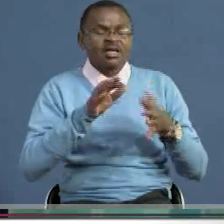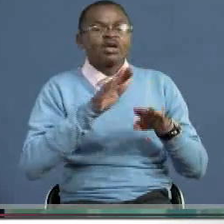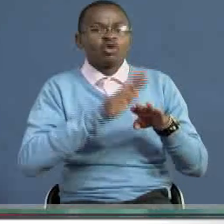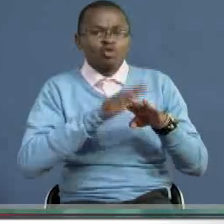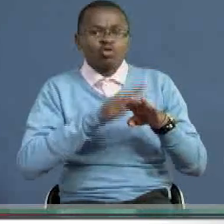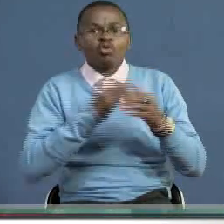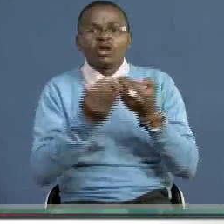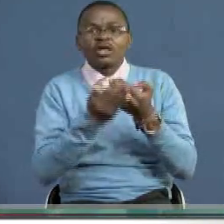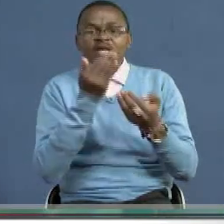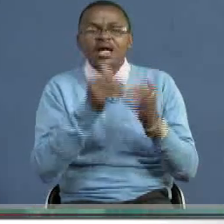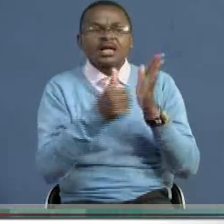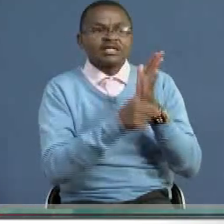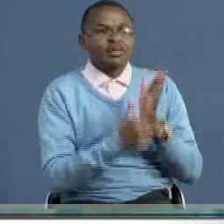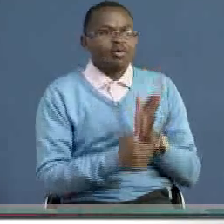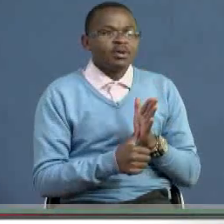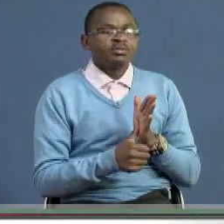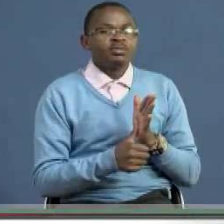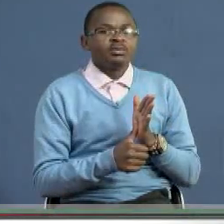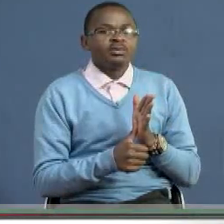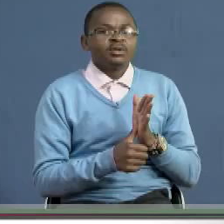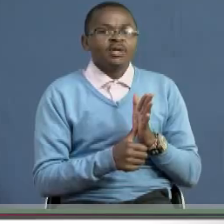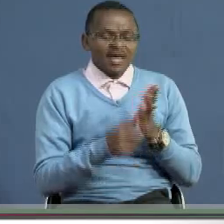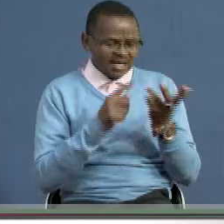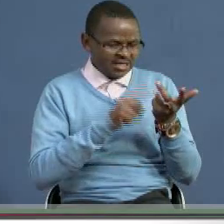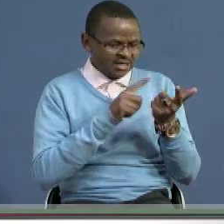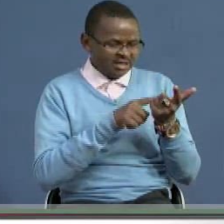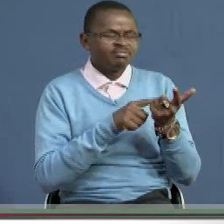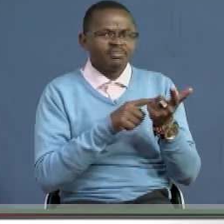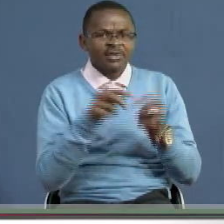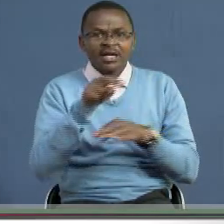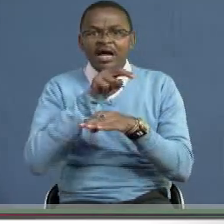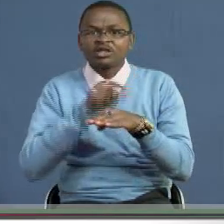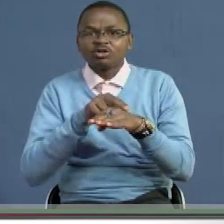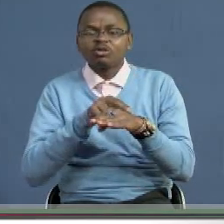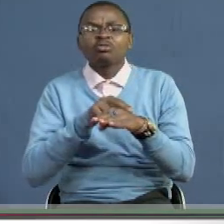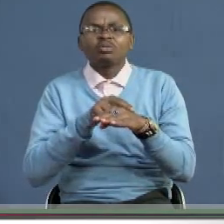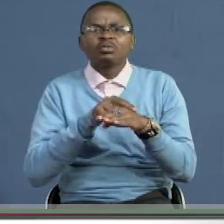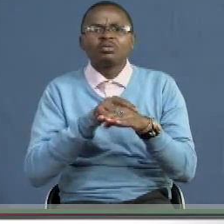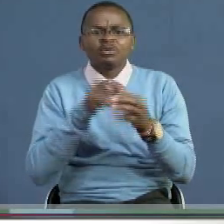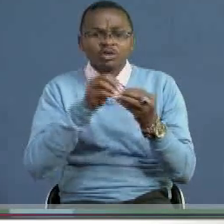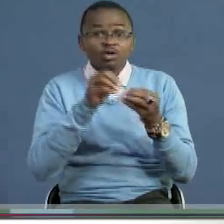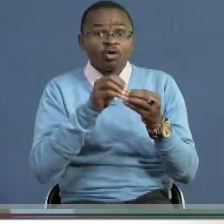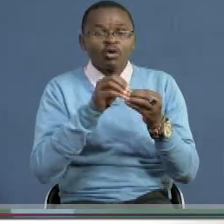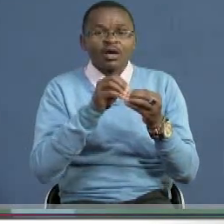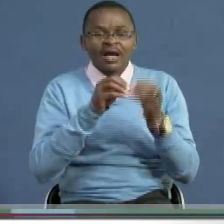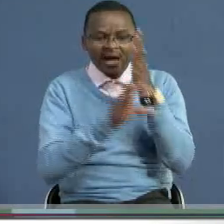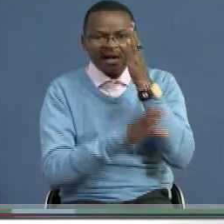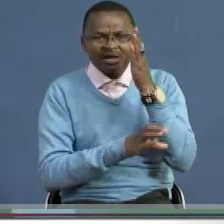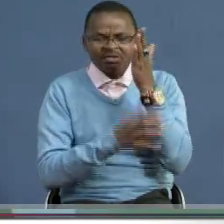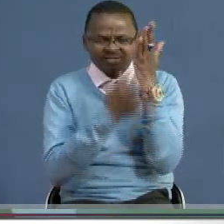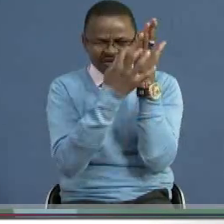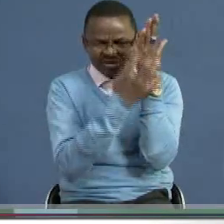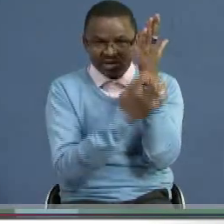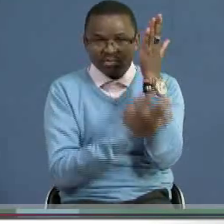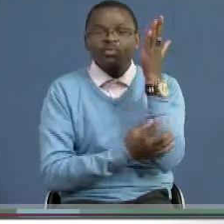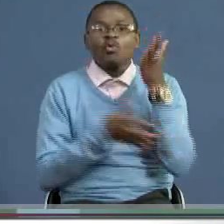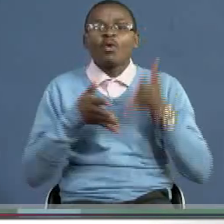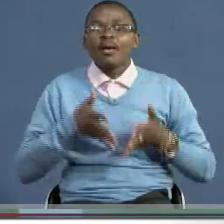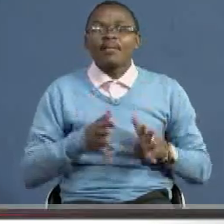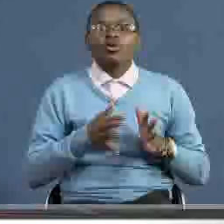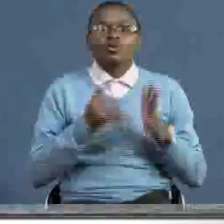of a new baby is a problem. Statistics globally and nationally place Kenya as among the countries in the world with poor newborn